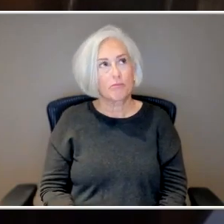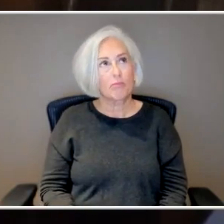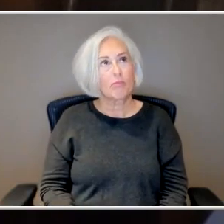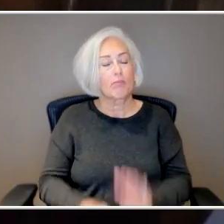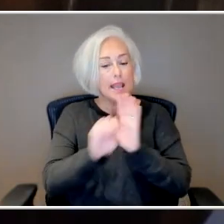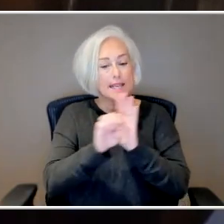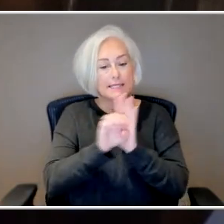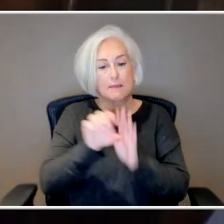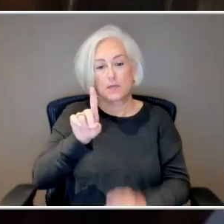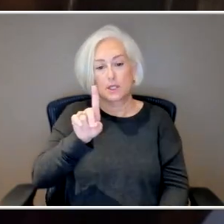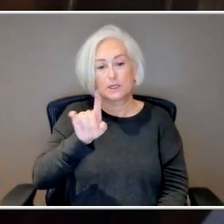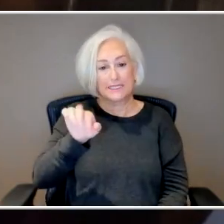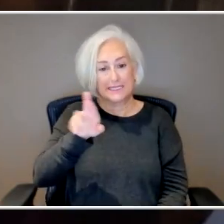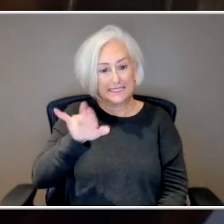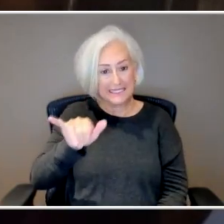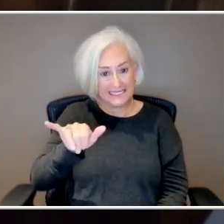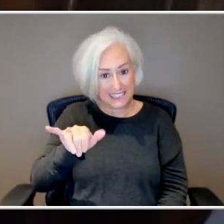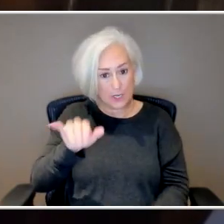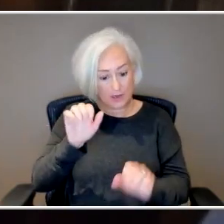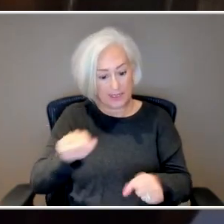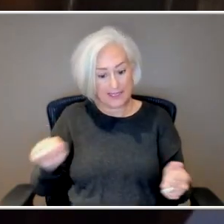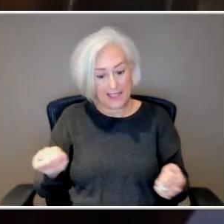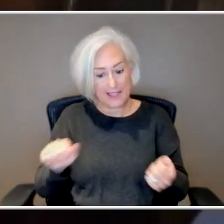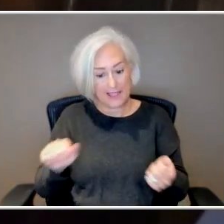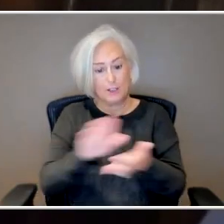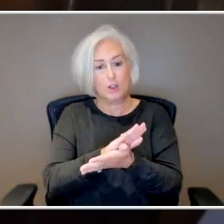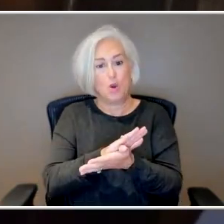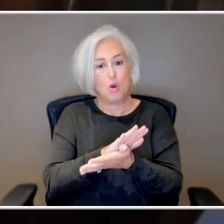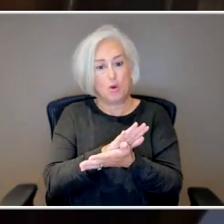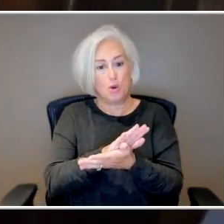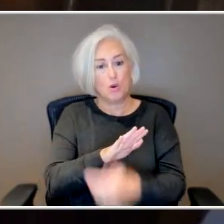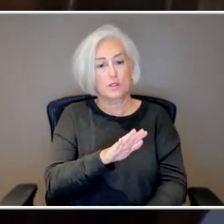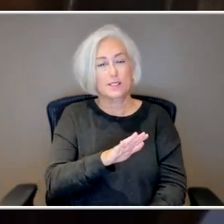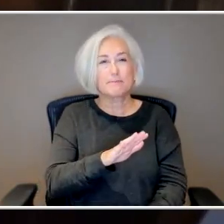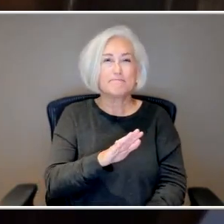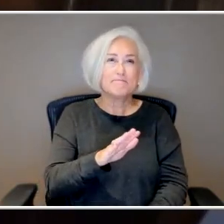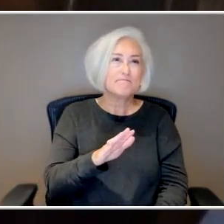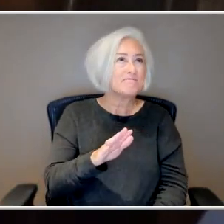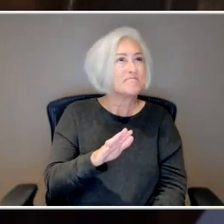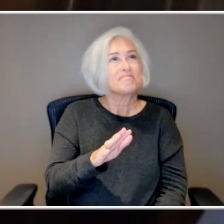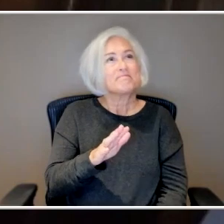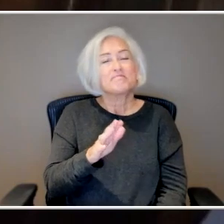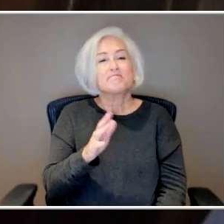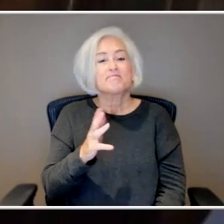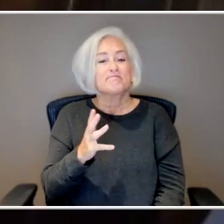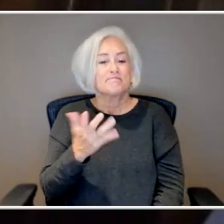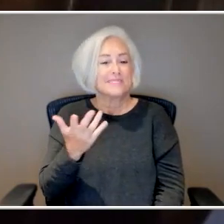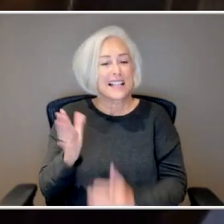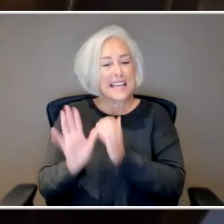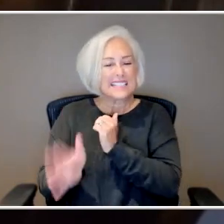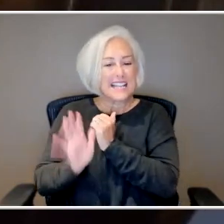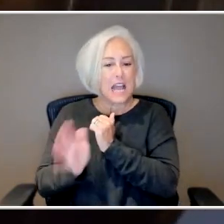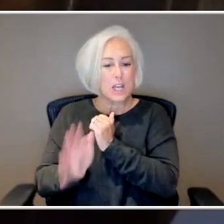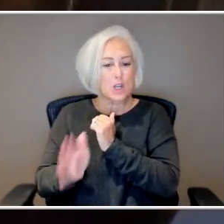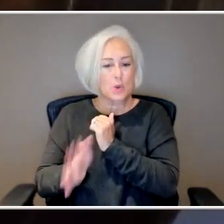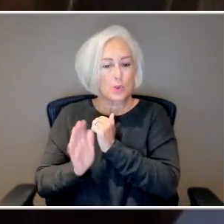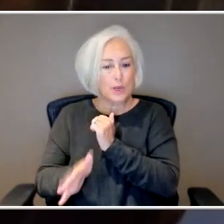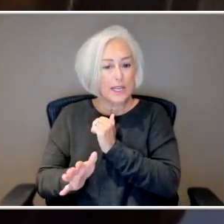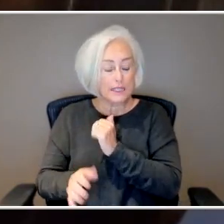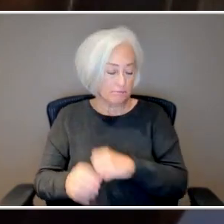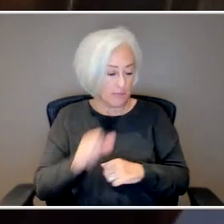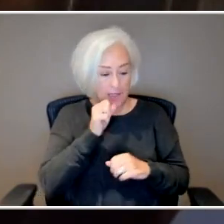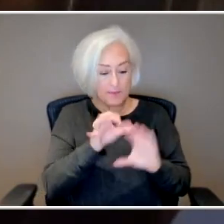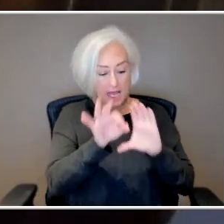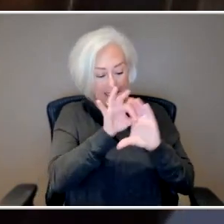sometimes cause me to have some more, to me, it's diarrhea. I'm not getting the sores because I'm